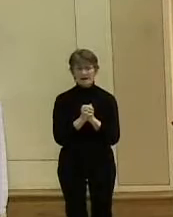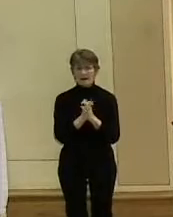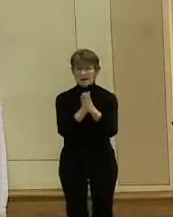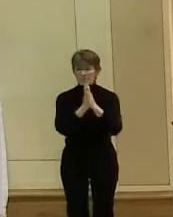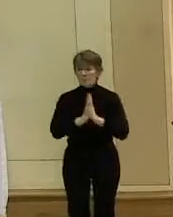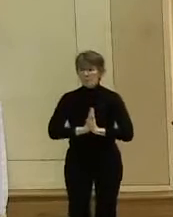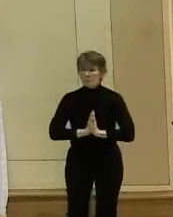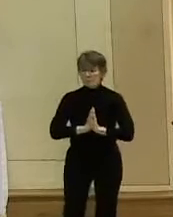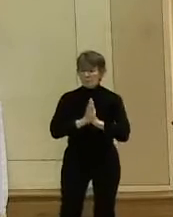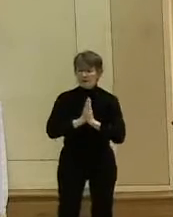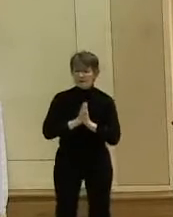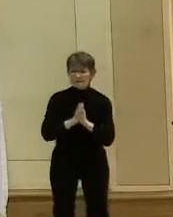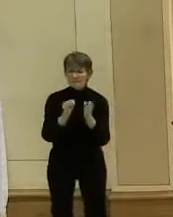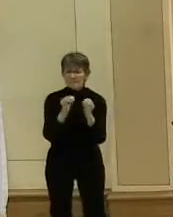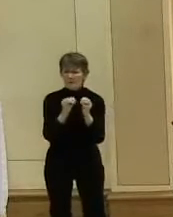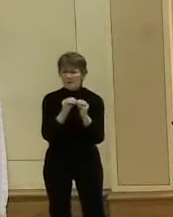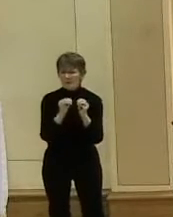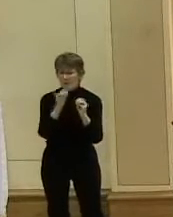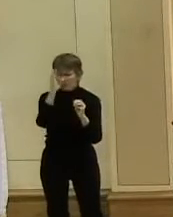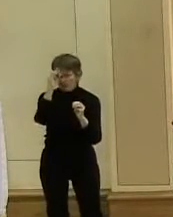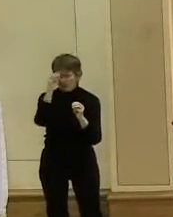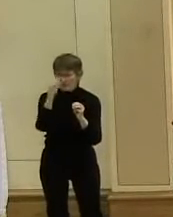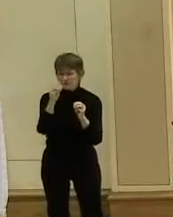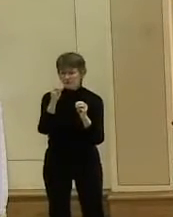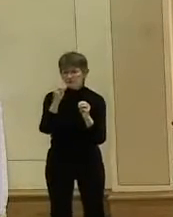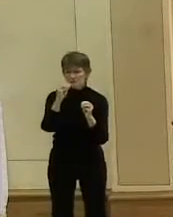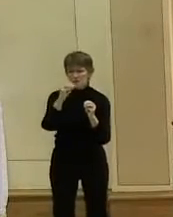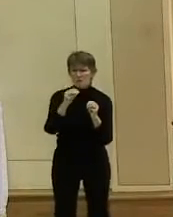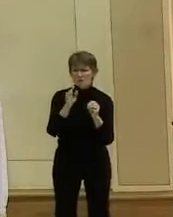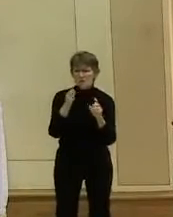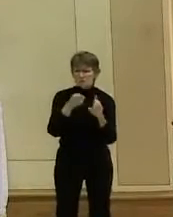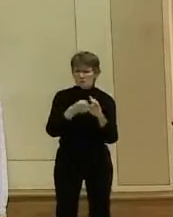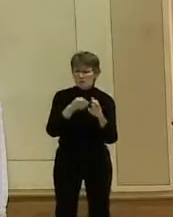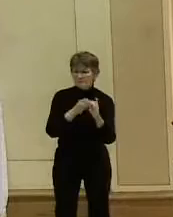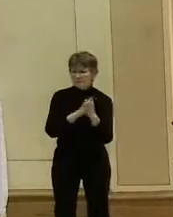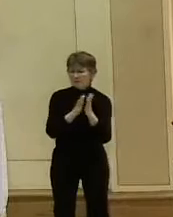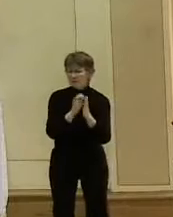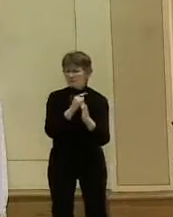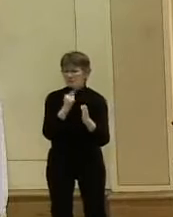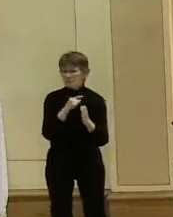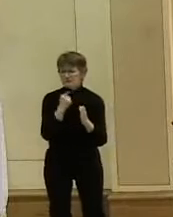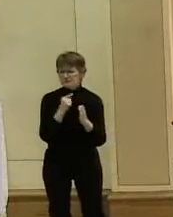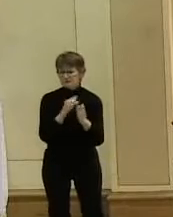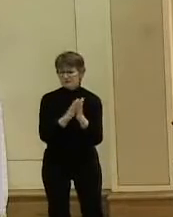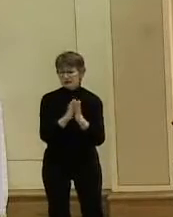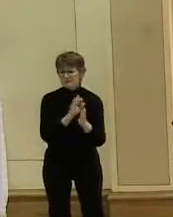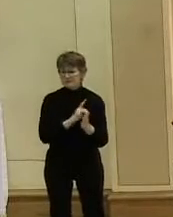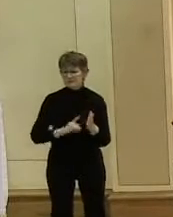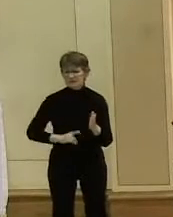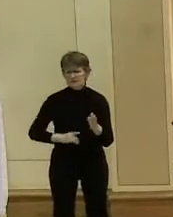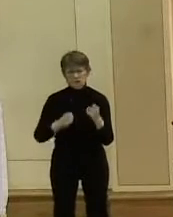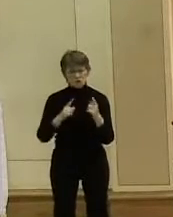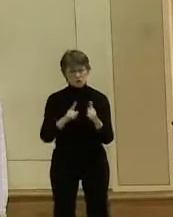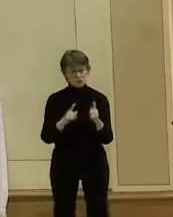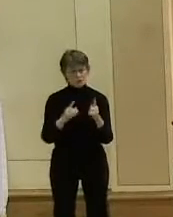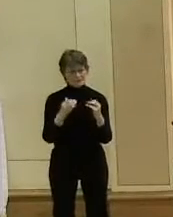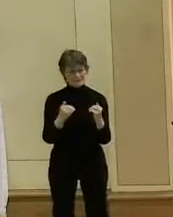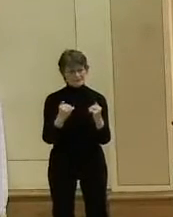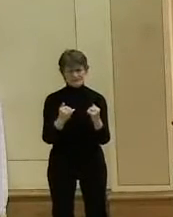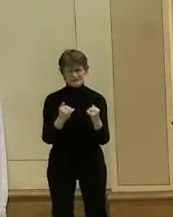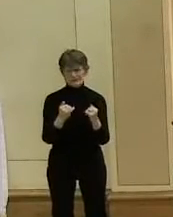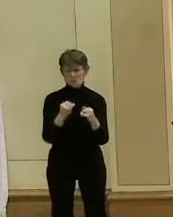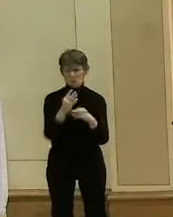For vocations to the priesthood, diaconate, and consecrated life on this World Day of Prayer